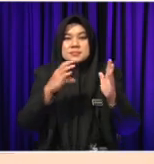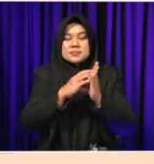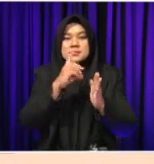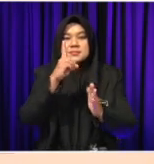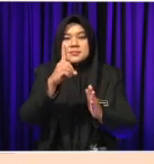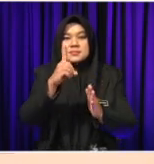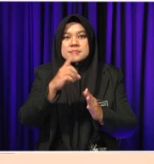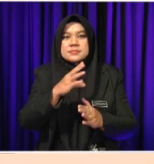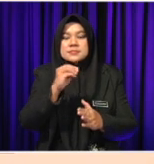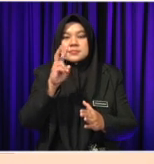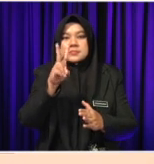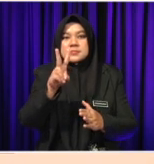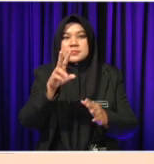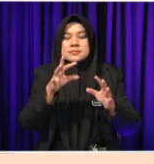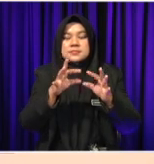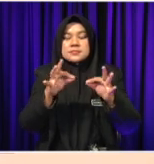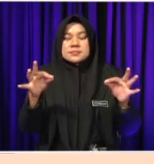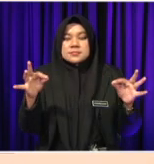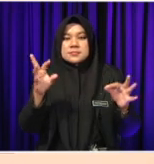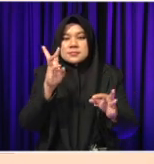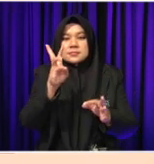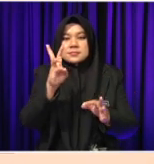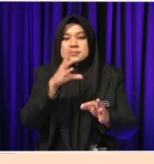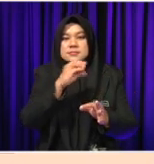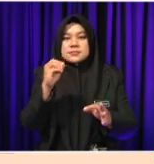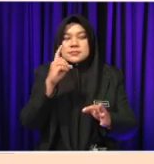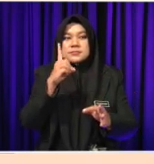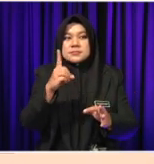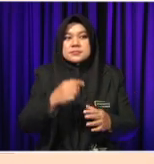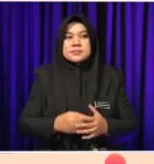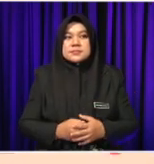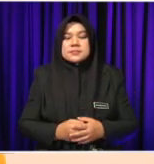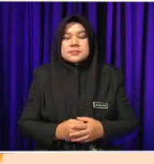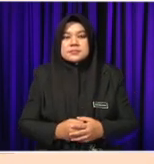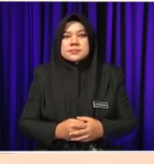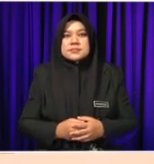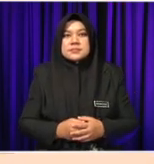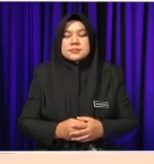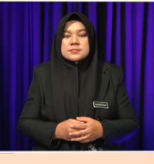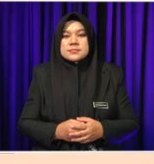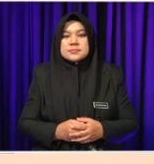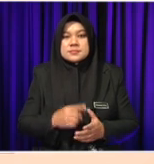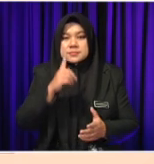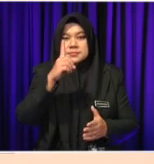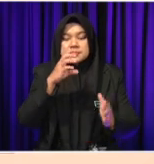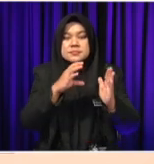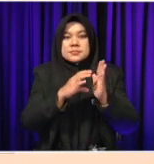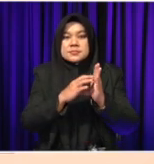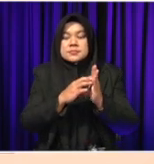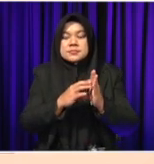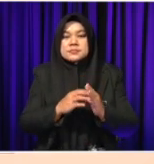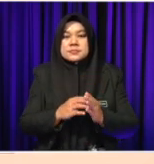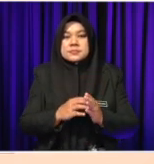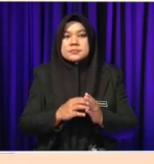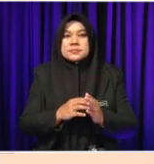and 2, line 6 and 1. Whoa, you have two stanzas. Wow. Okay, give me the first stanza then, Mia.